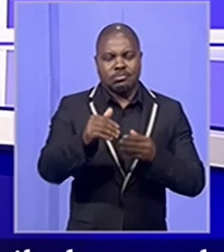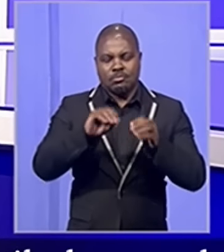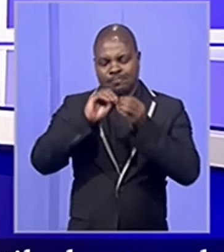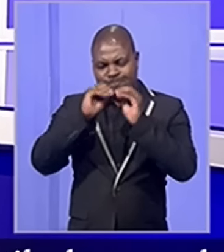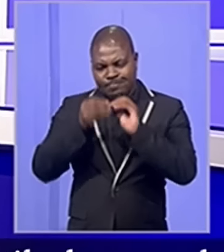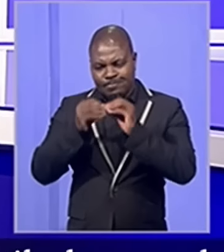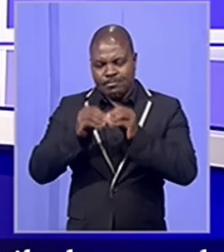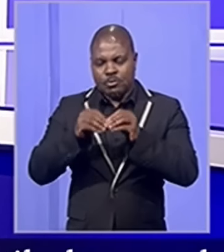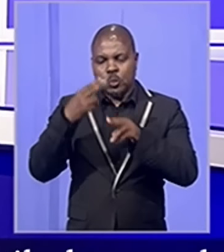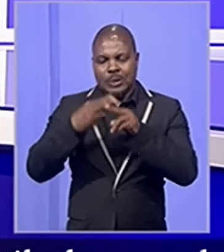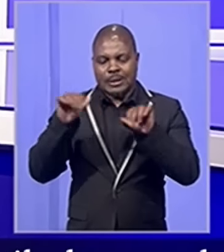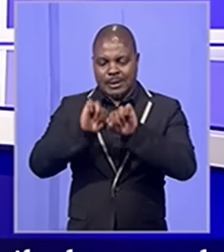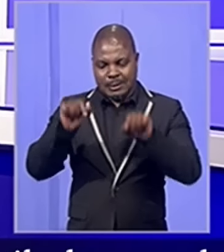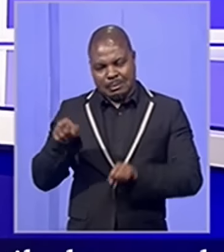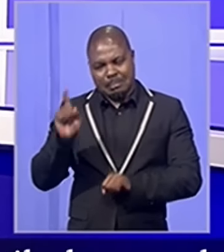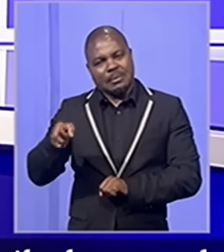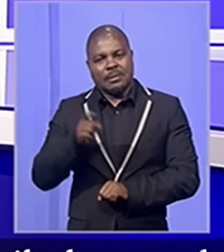a kgelelo leswe.